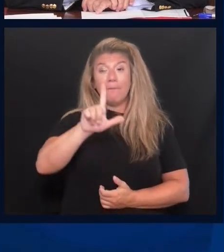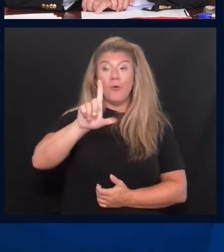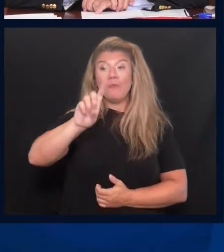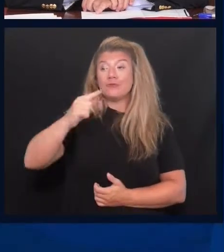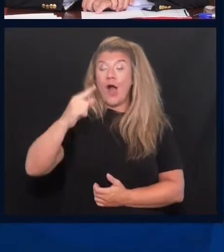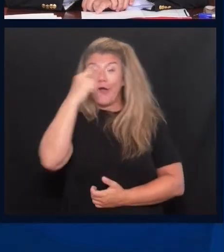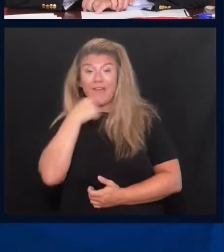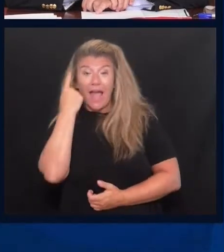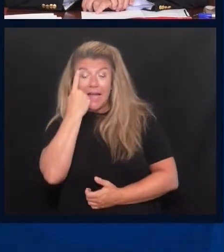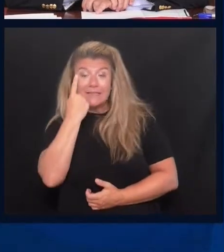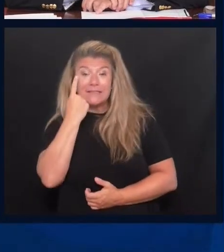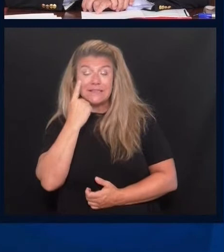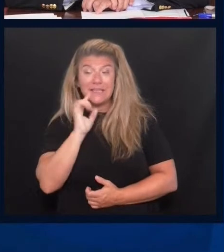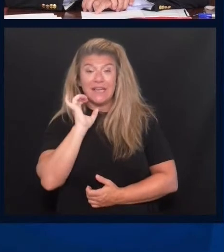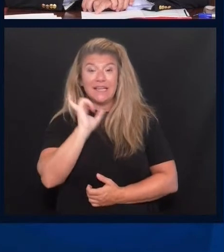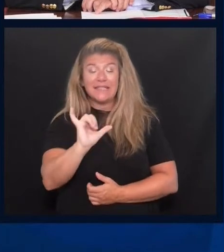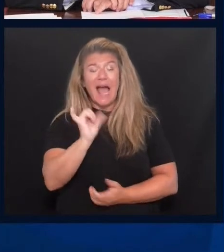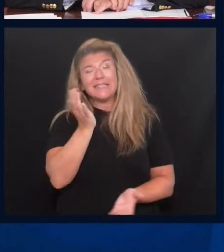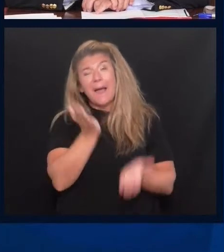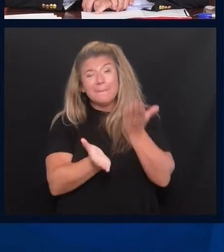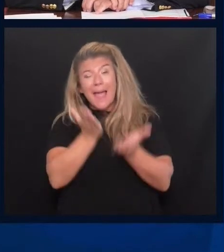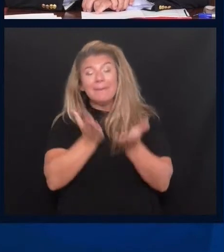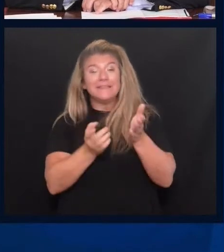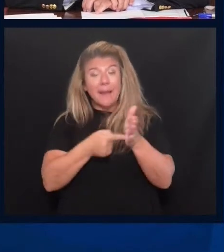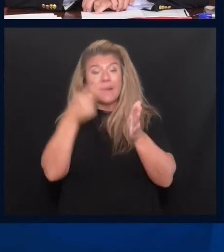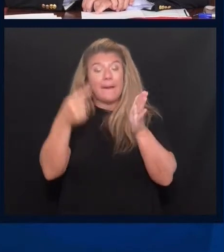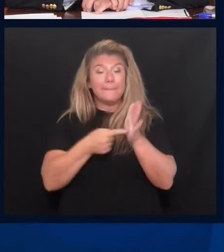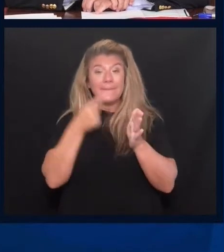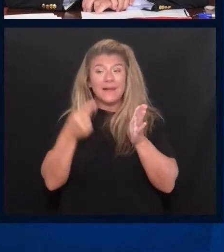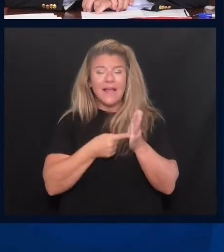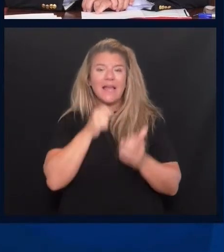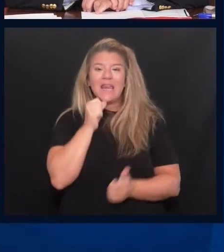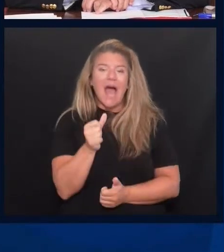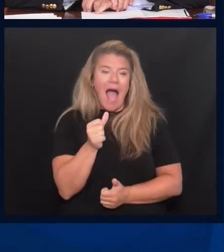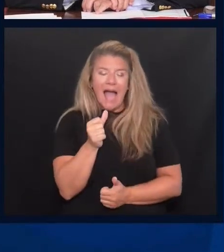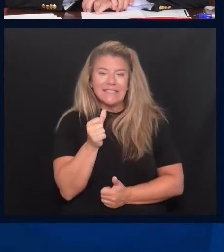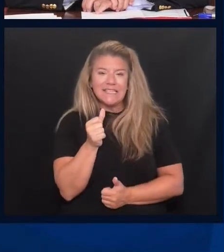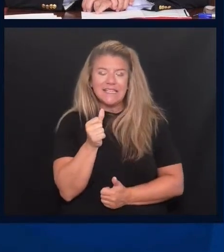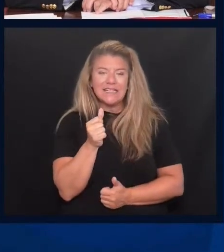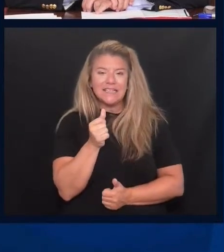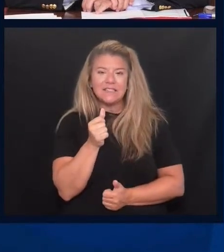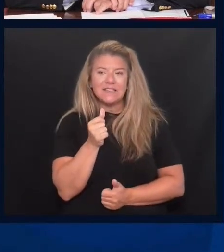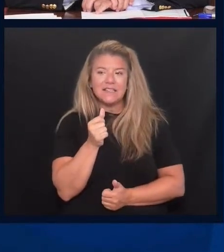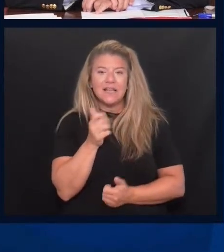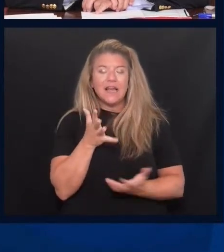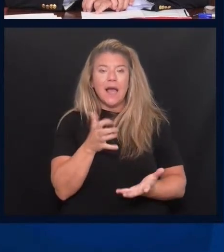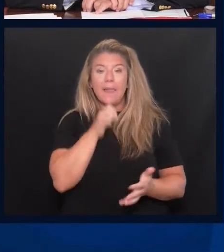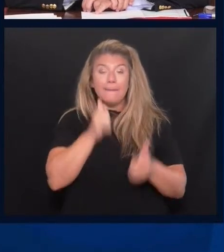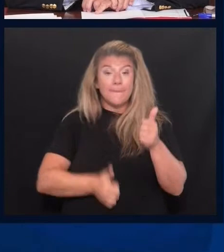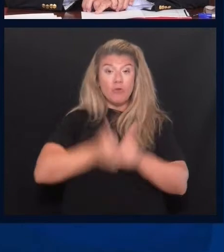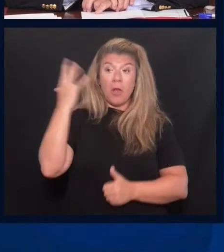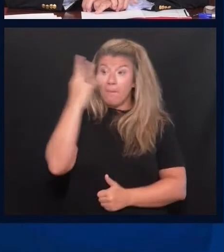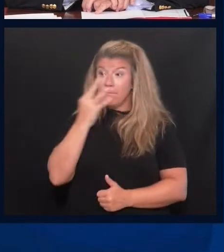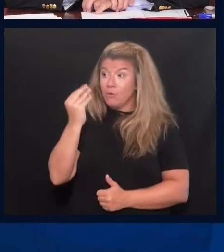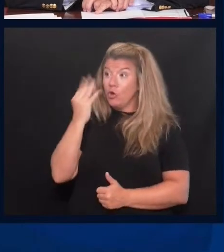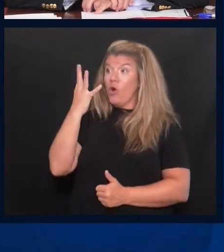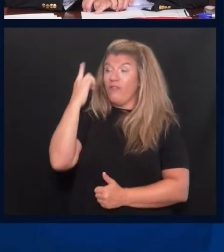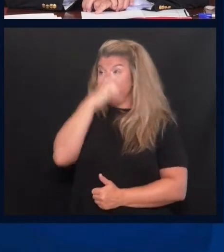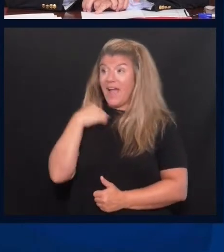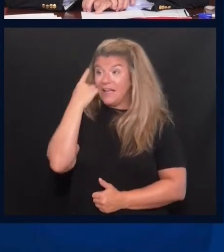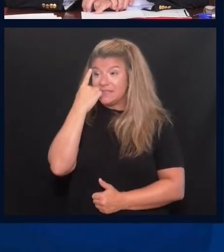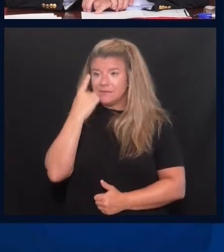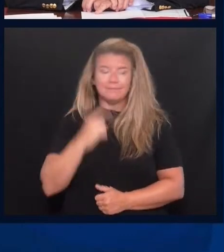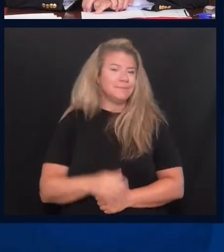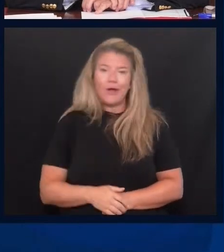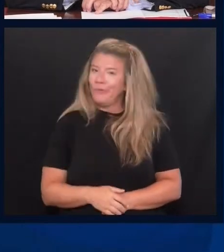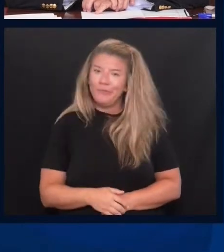face is maybe at times, you know, not the most beautiful face, but it absolutely